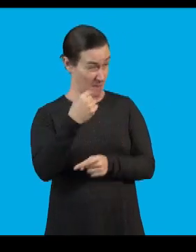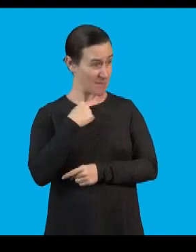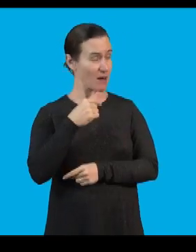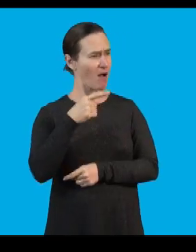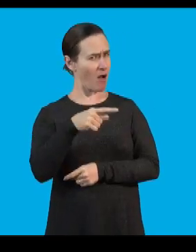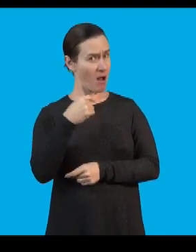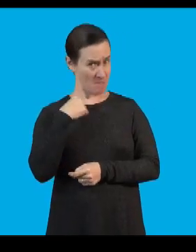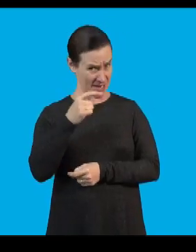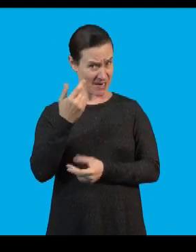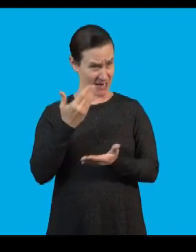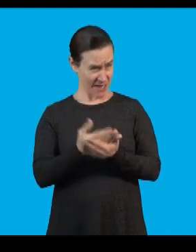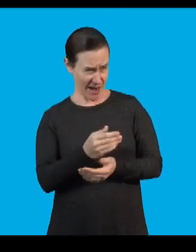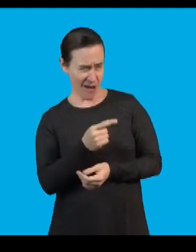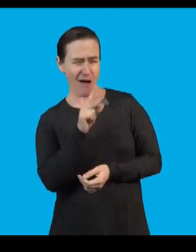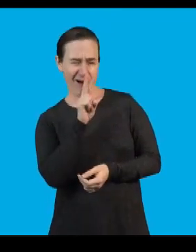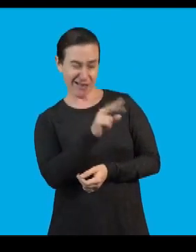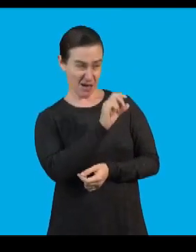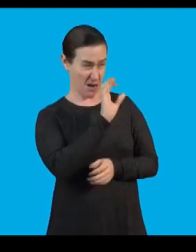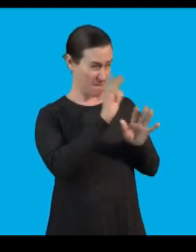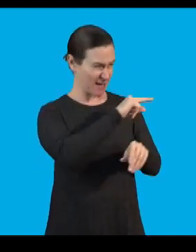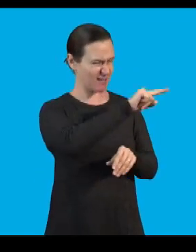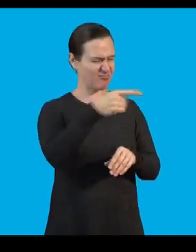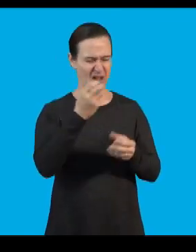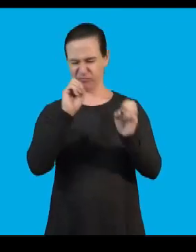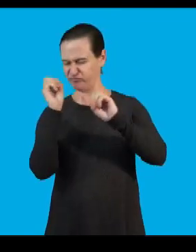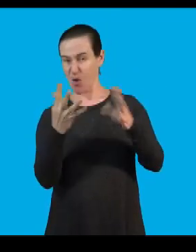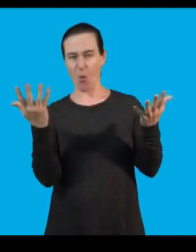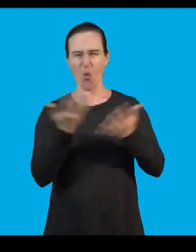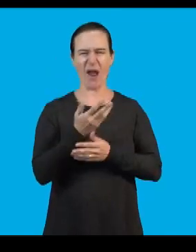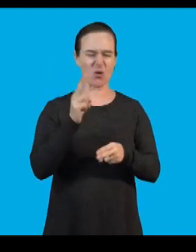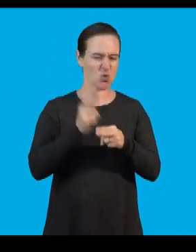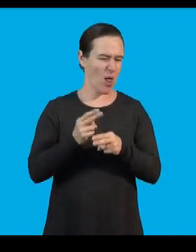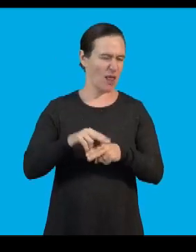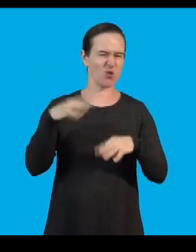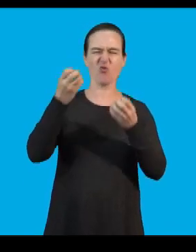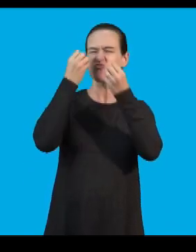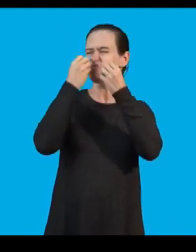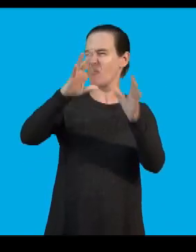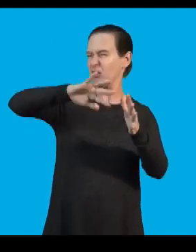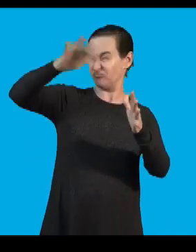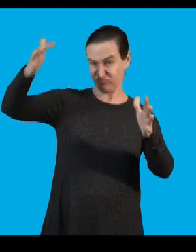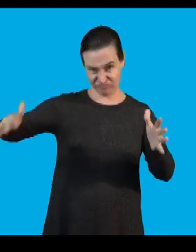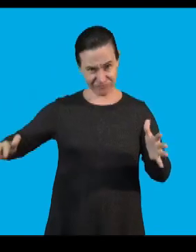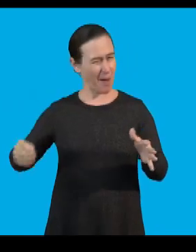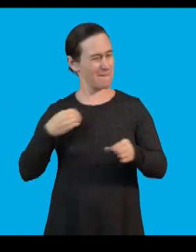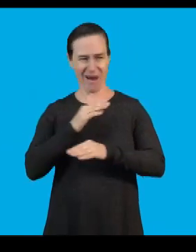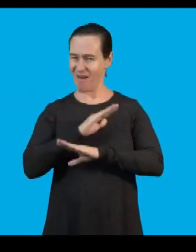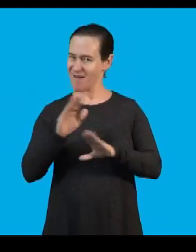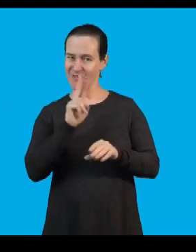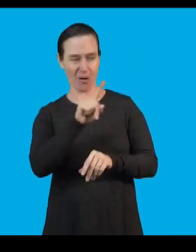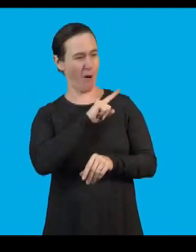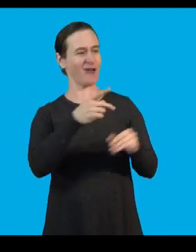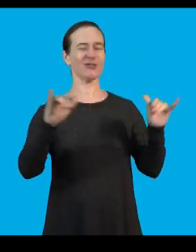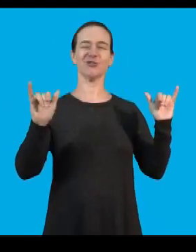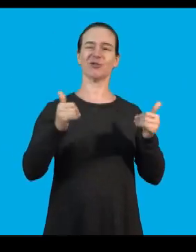know that many were abandoned in dirty toilets or on rubbish dumps. Now take note, we had the word abandonment here, now we